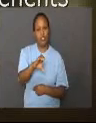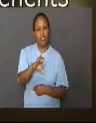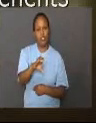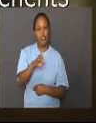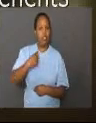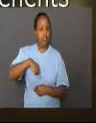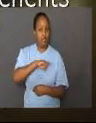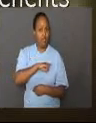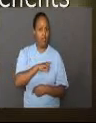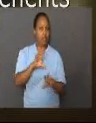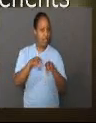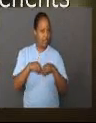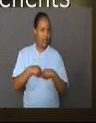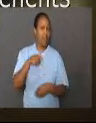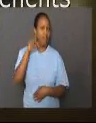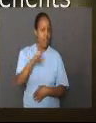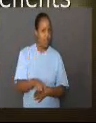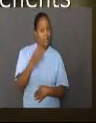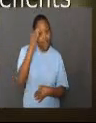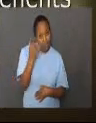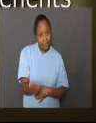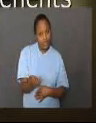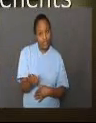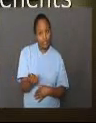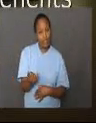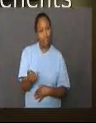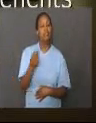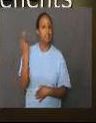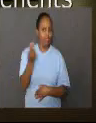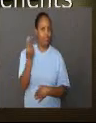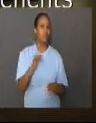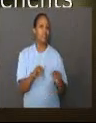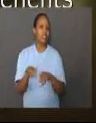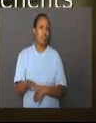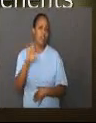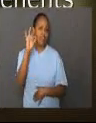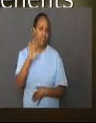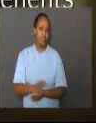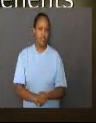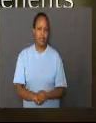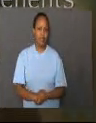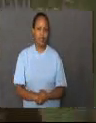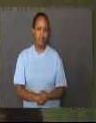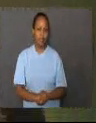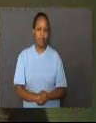we must accept in order to receive benefits.